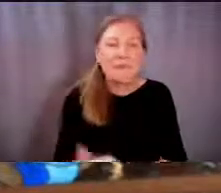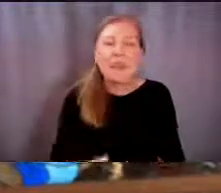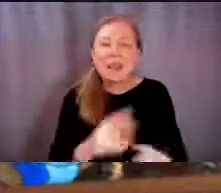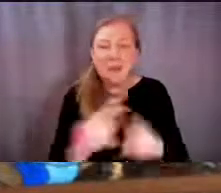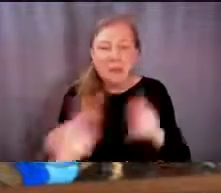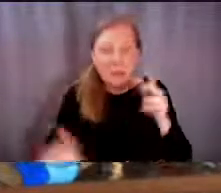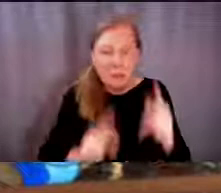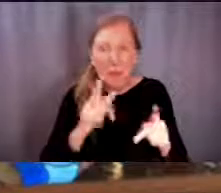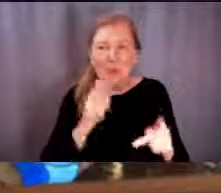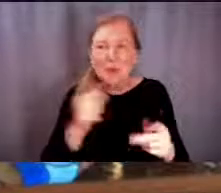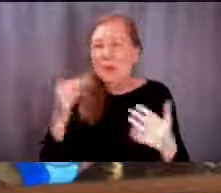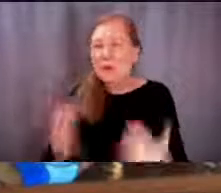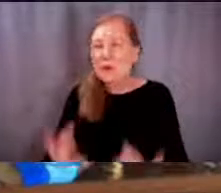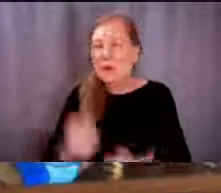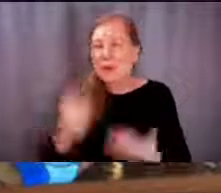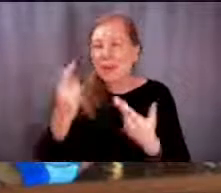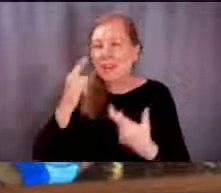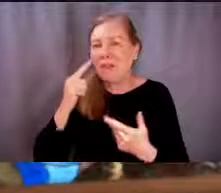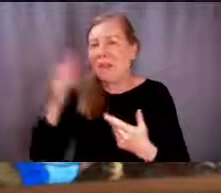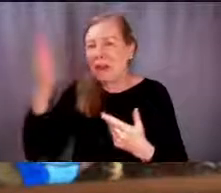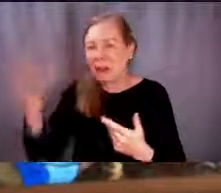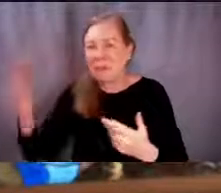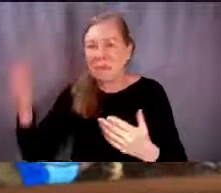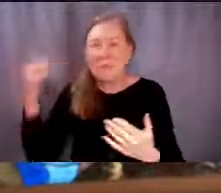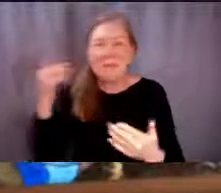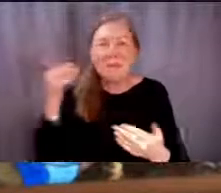Those who wait for him.